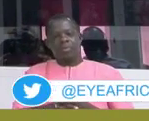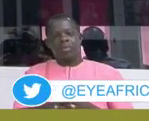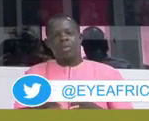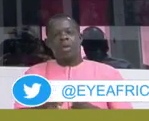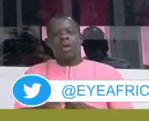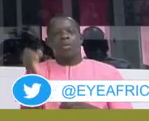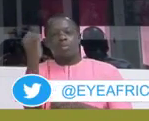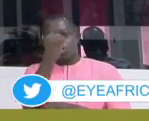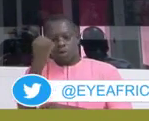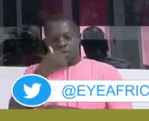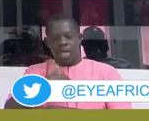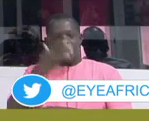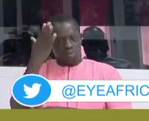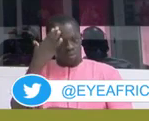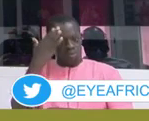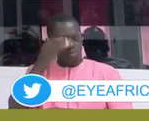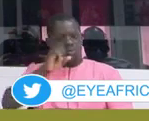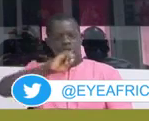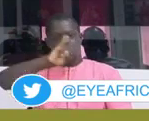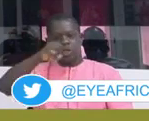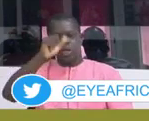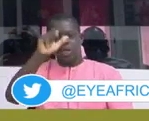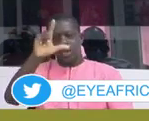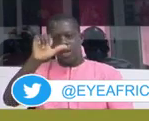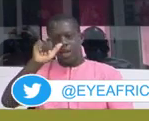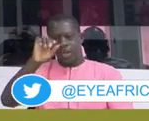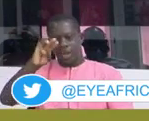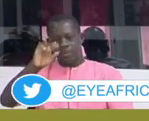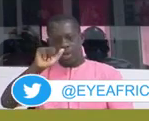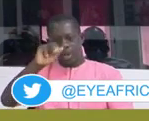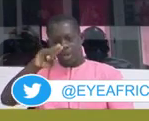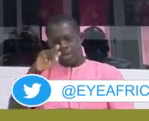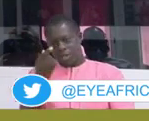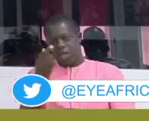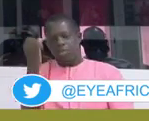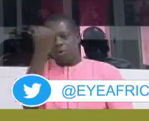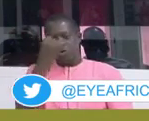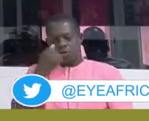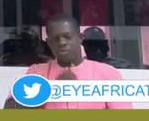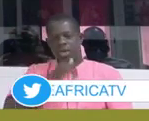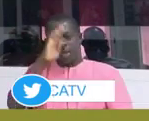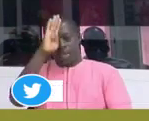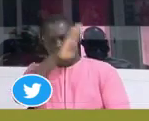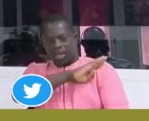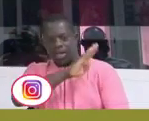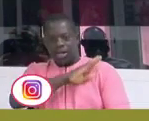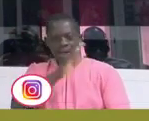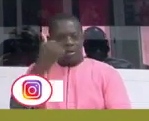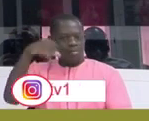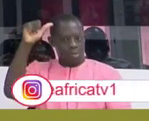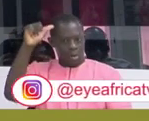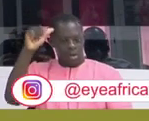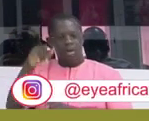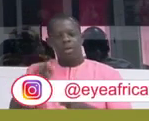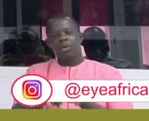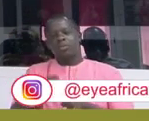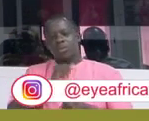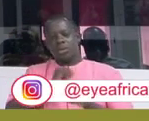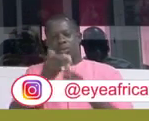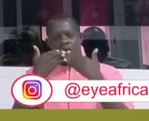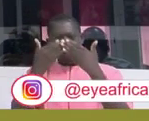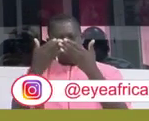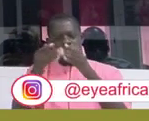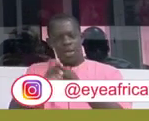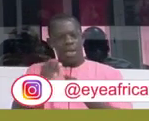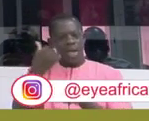elder because I knew Jalama is is my elder. When he said to me, the